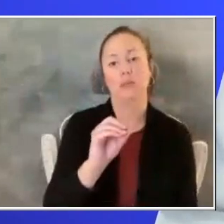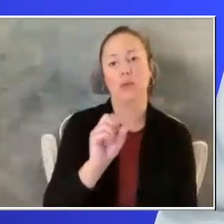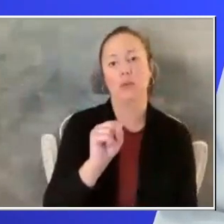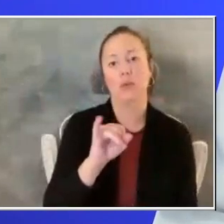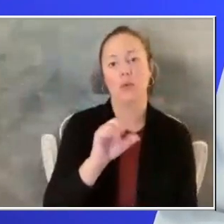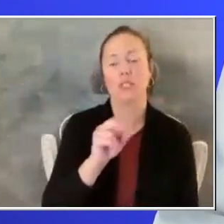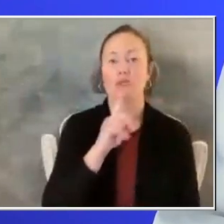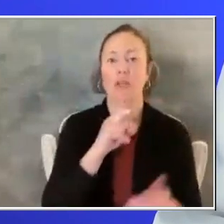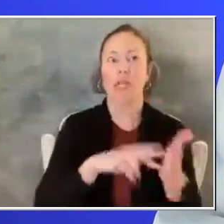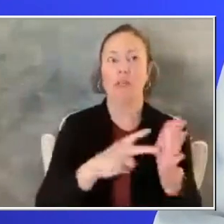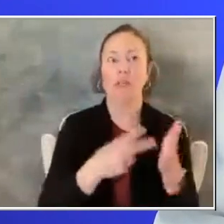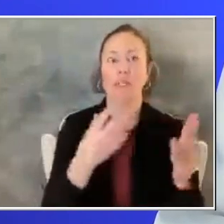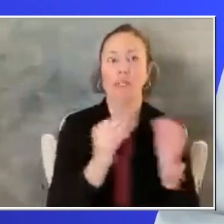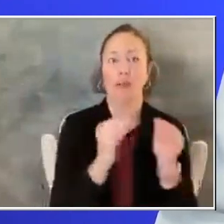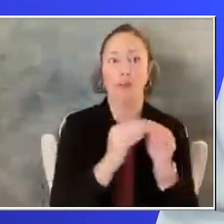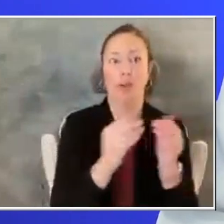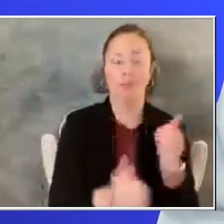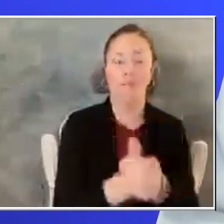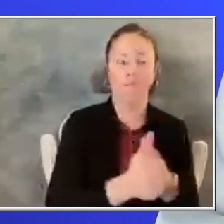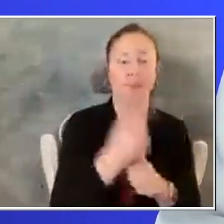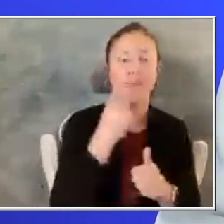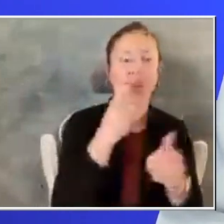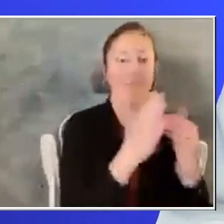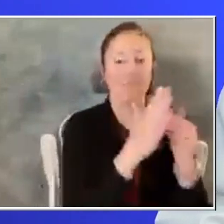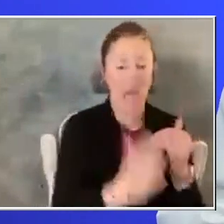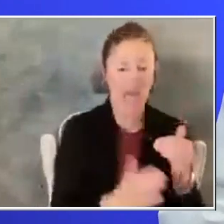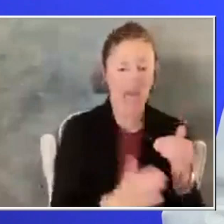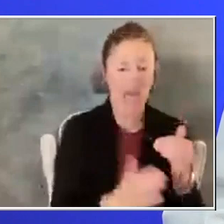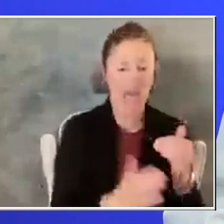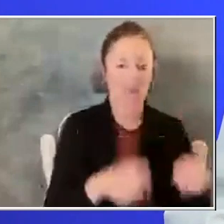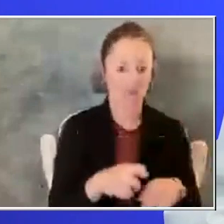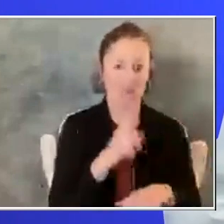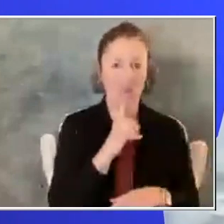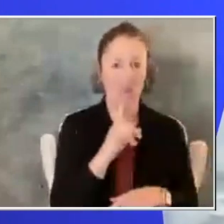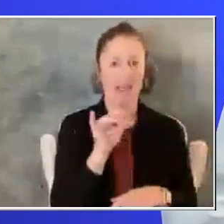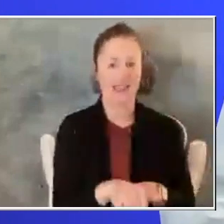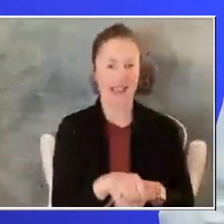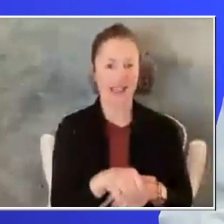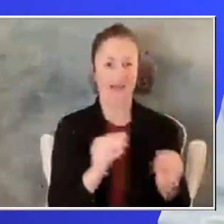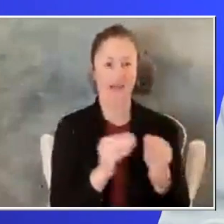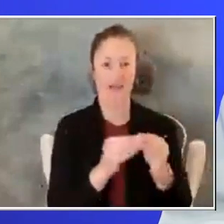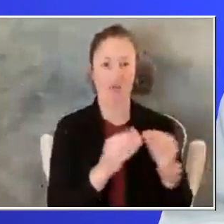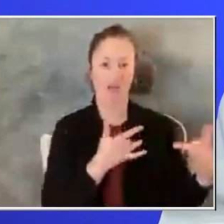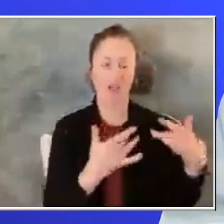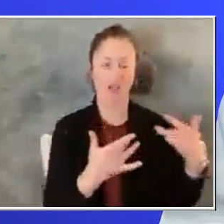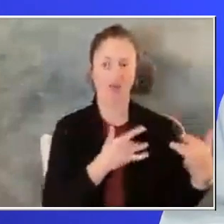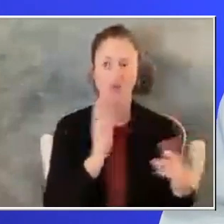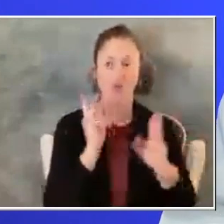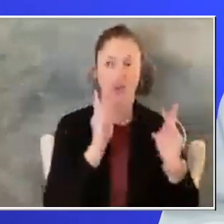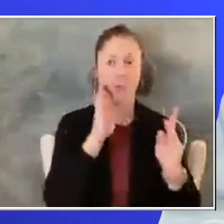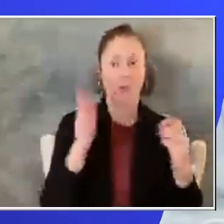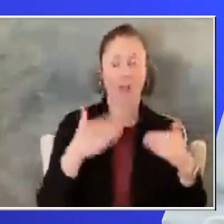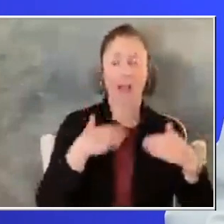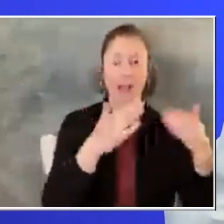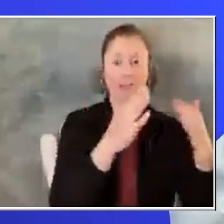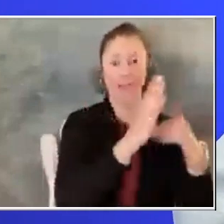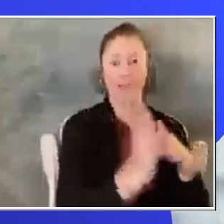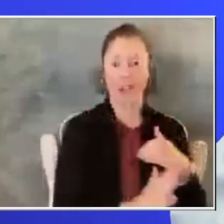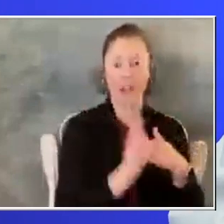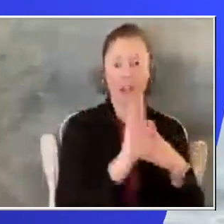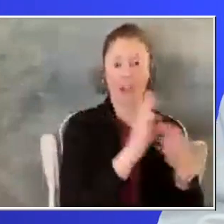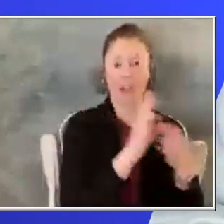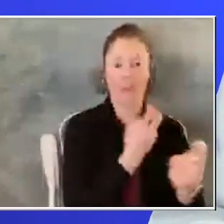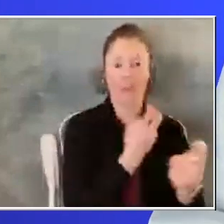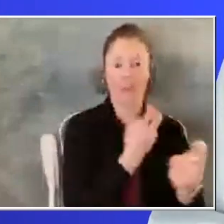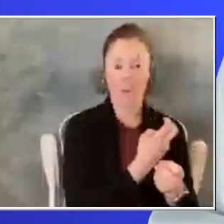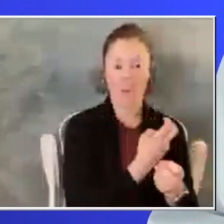So that's what we're worried about with osteoporosis, really, is that people will have fractures in their bones, right, which may